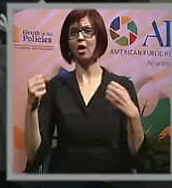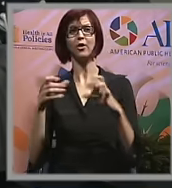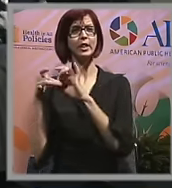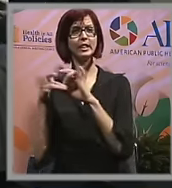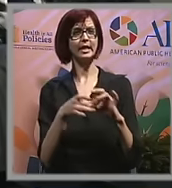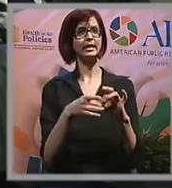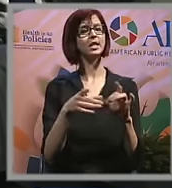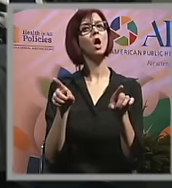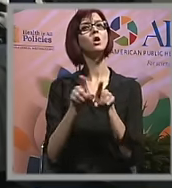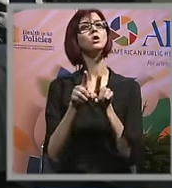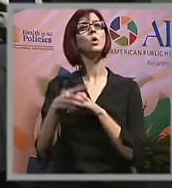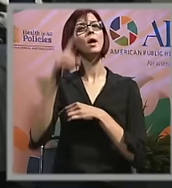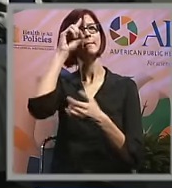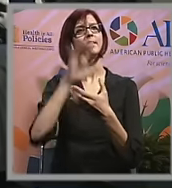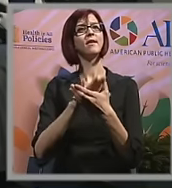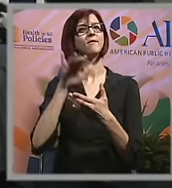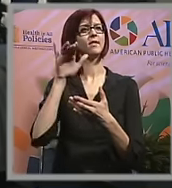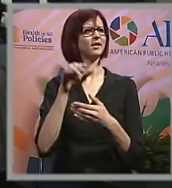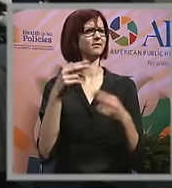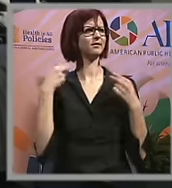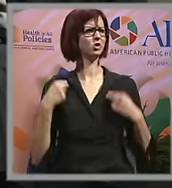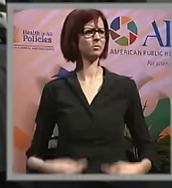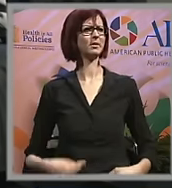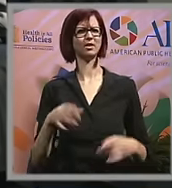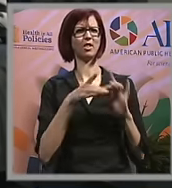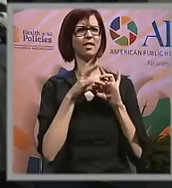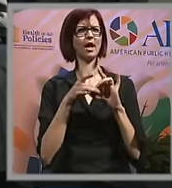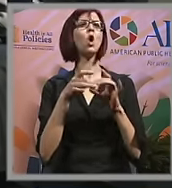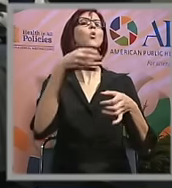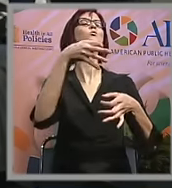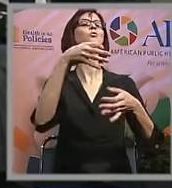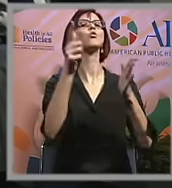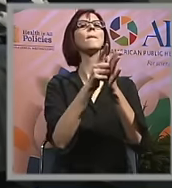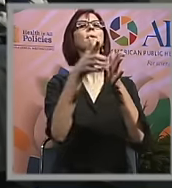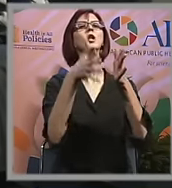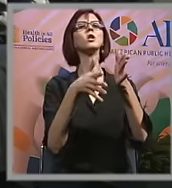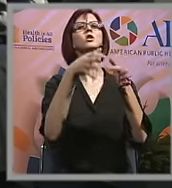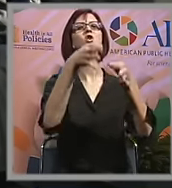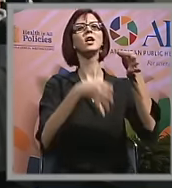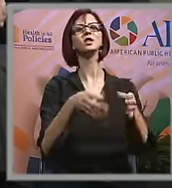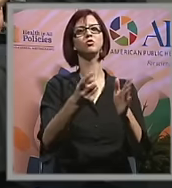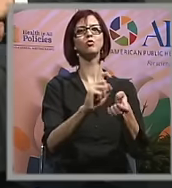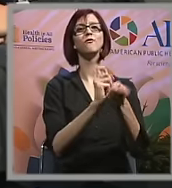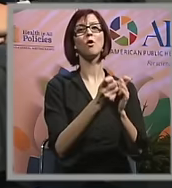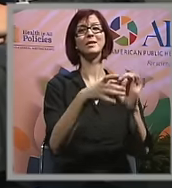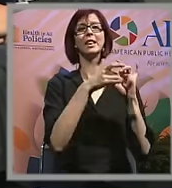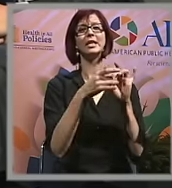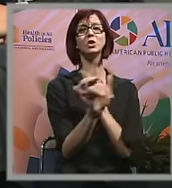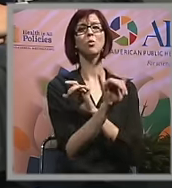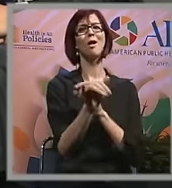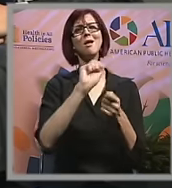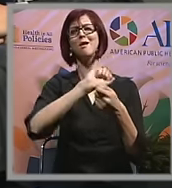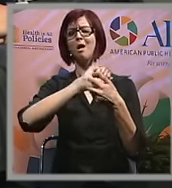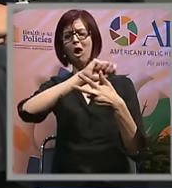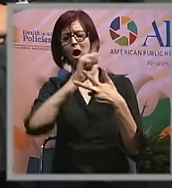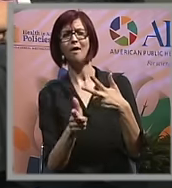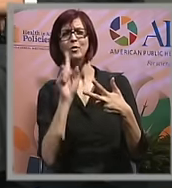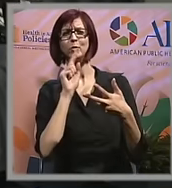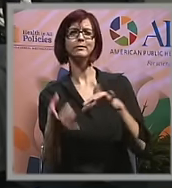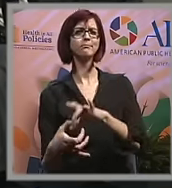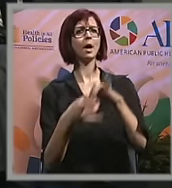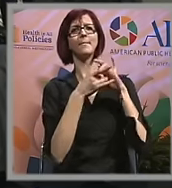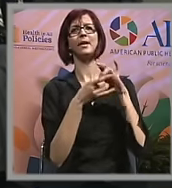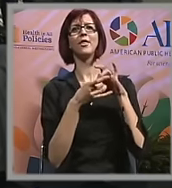I believe that this is something that is linked as well, housing and criminal justice reform, and all of them come together in the goal of